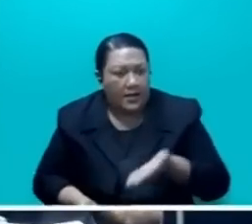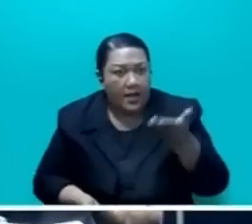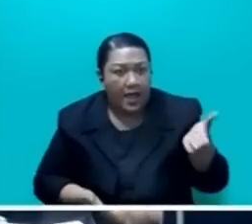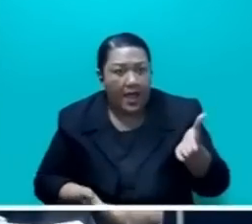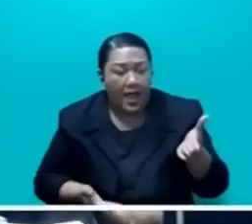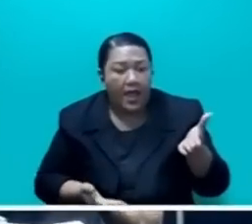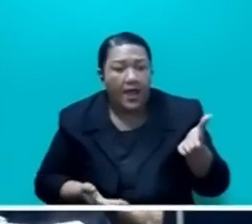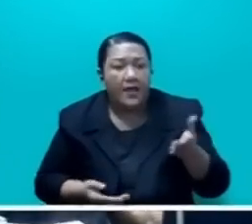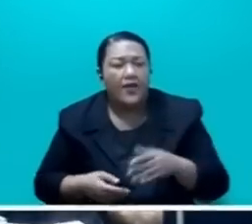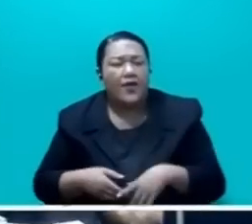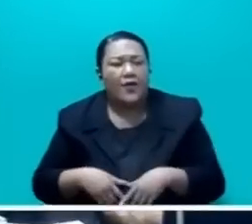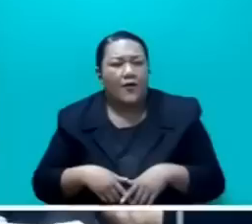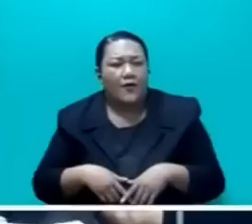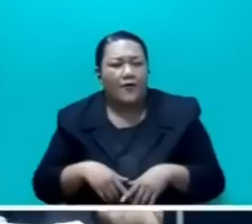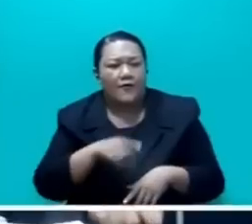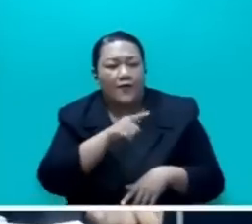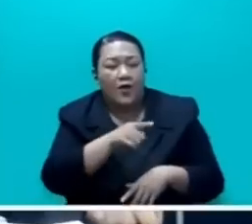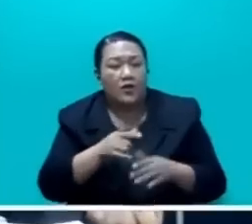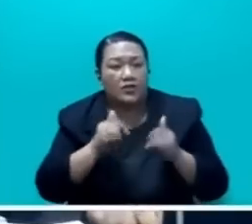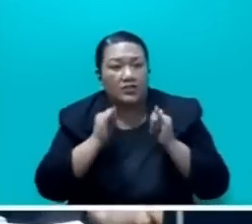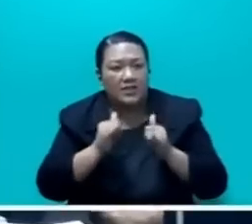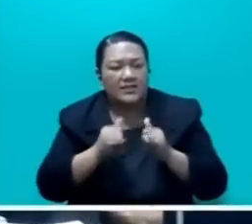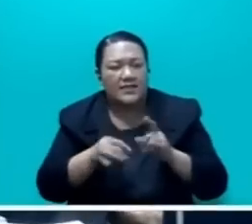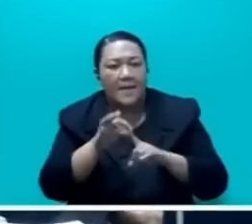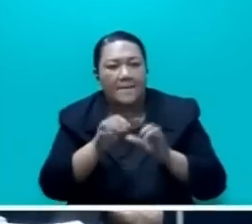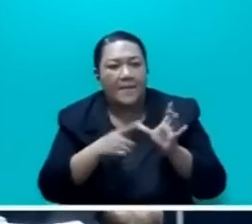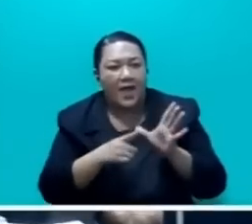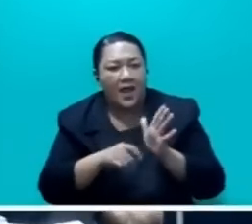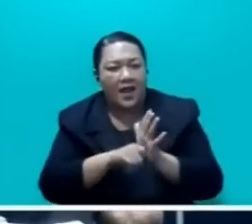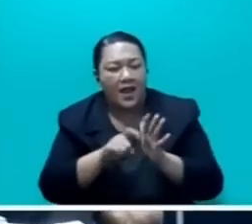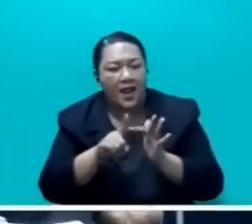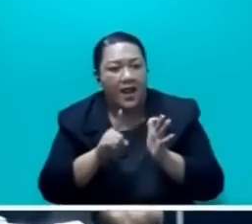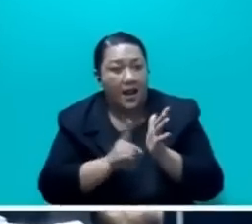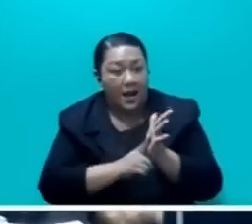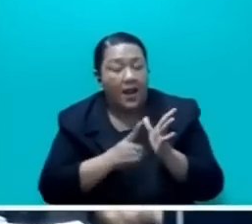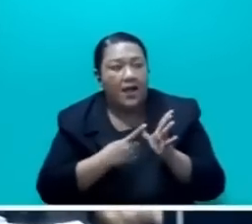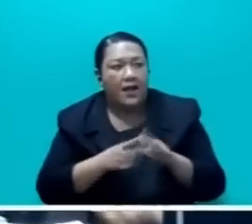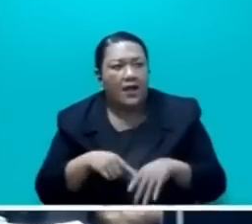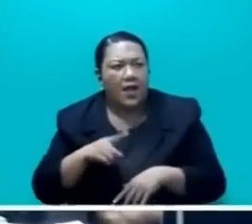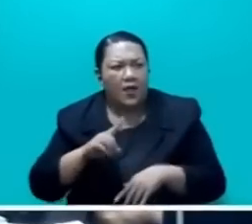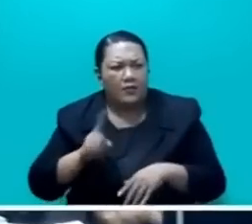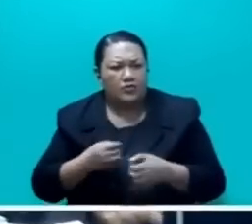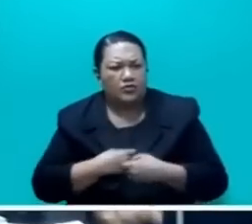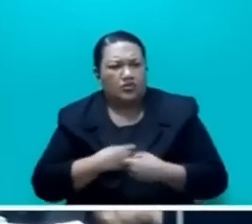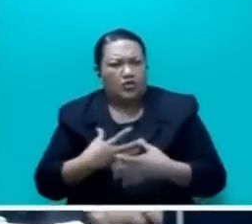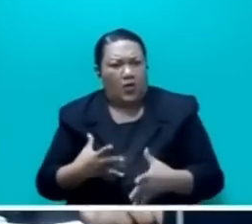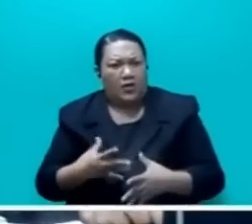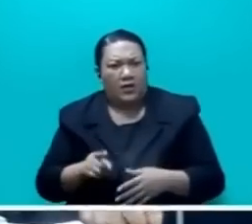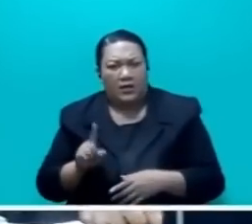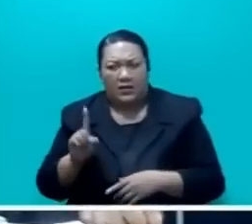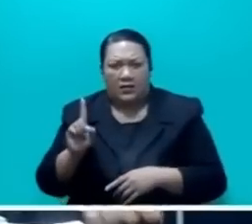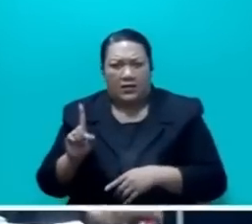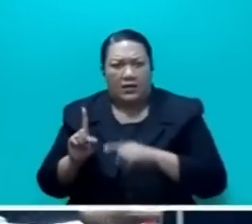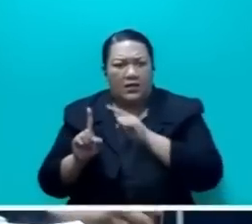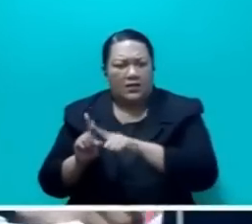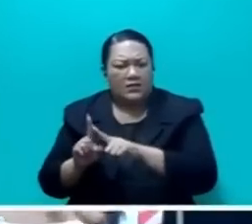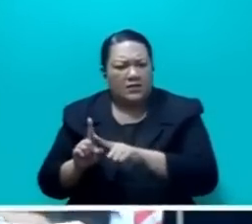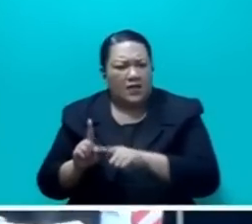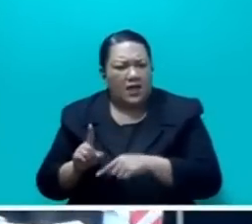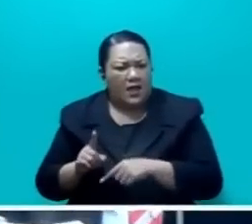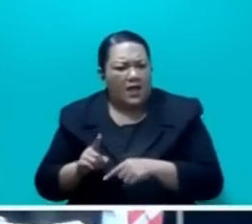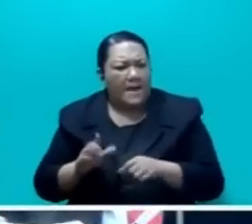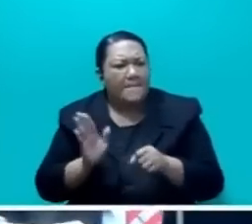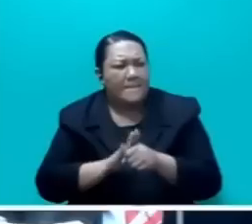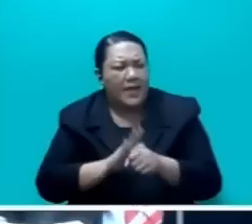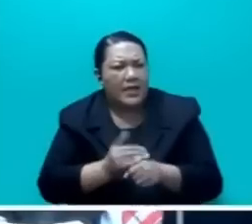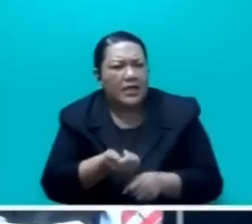called before Justice Pereira. What was shocking here is that my predecessor conveyed a press conference in the morning before the